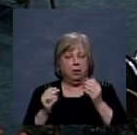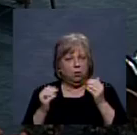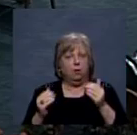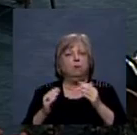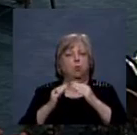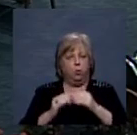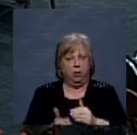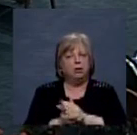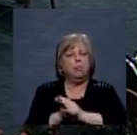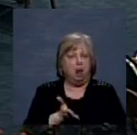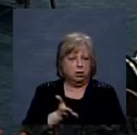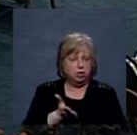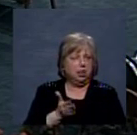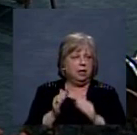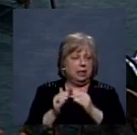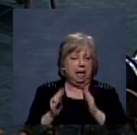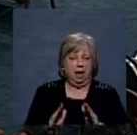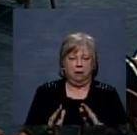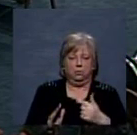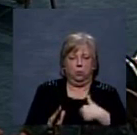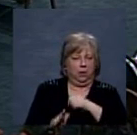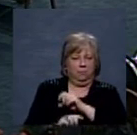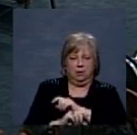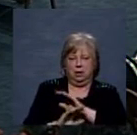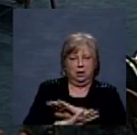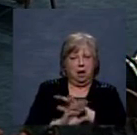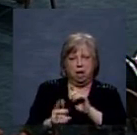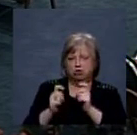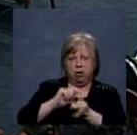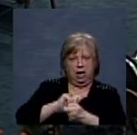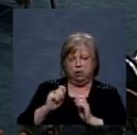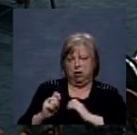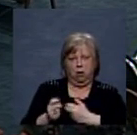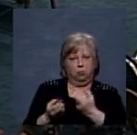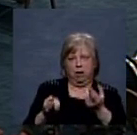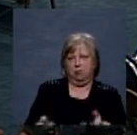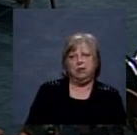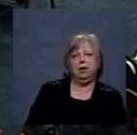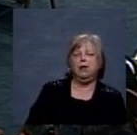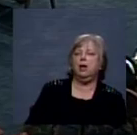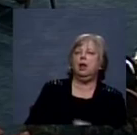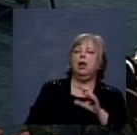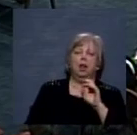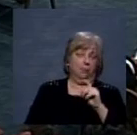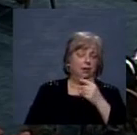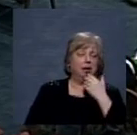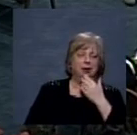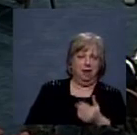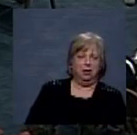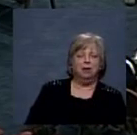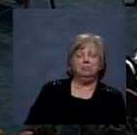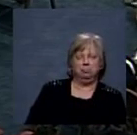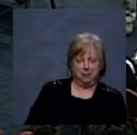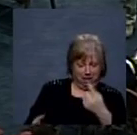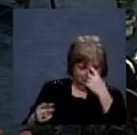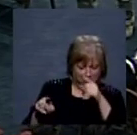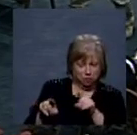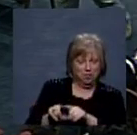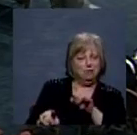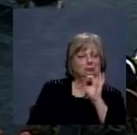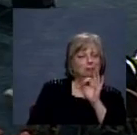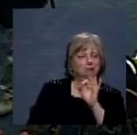with demolishing the house. We have not changed that our recommendation. Okay. Thank you. That's what I agree with the